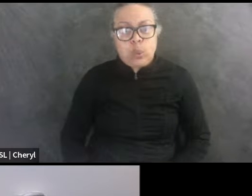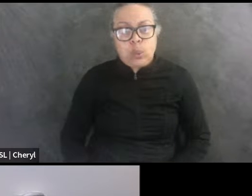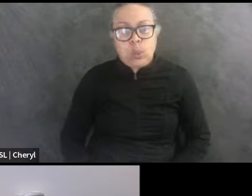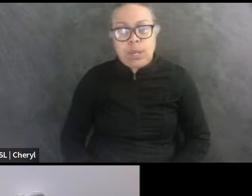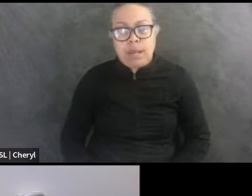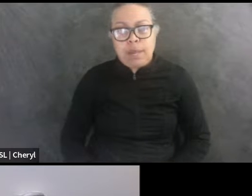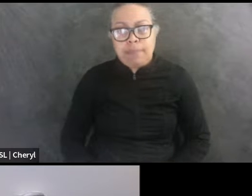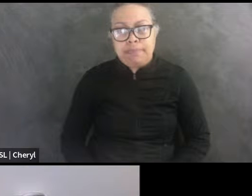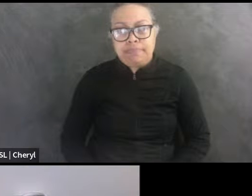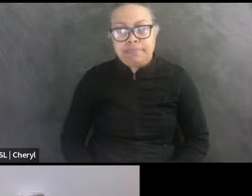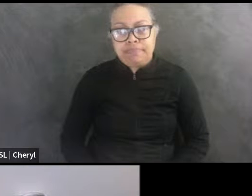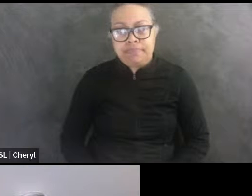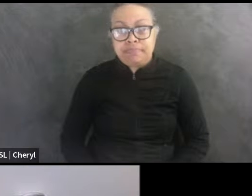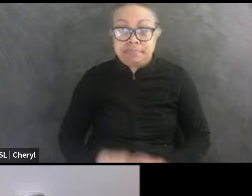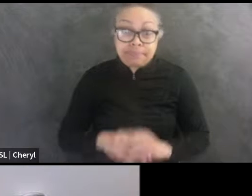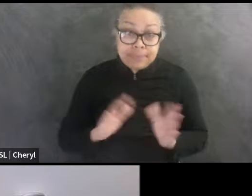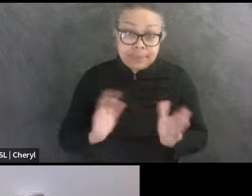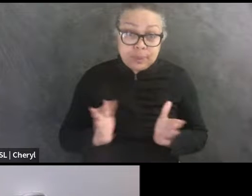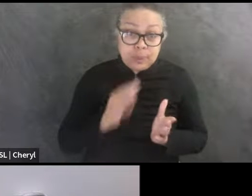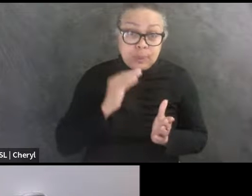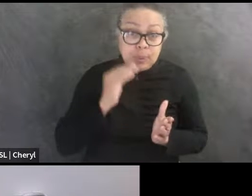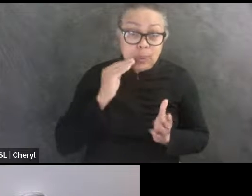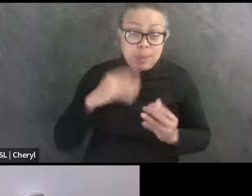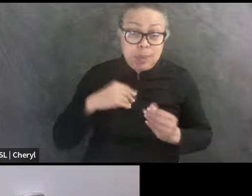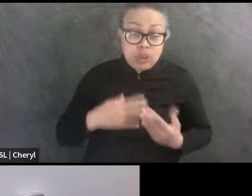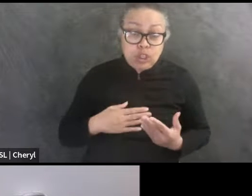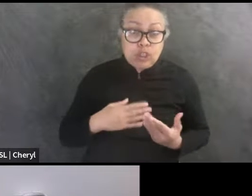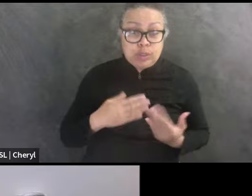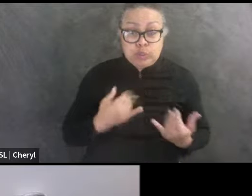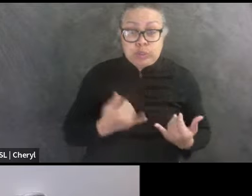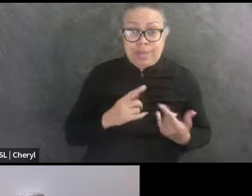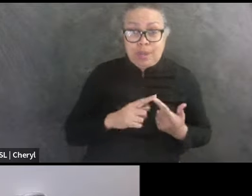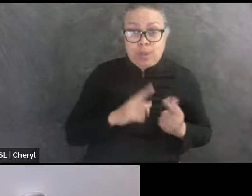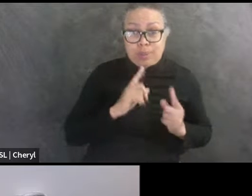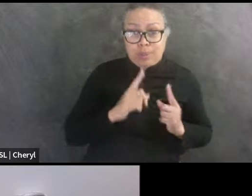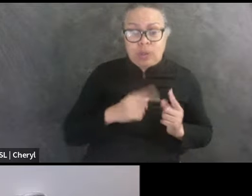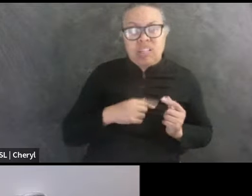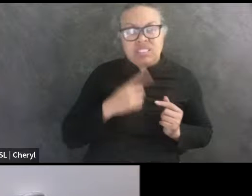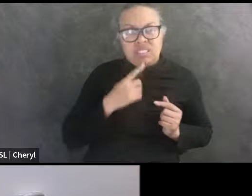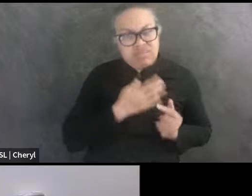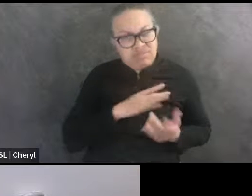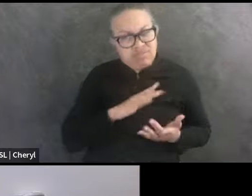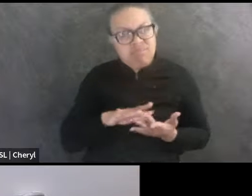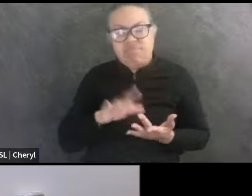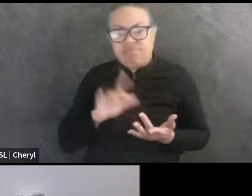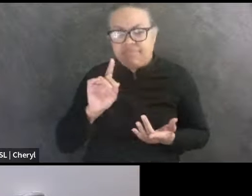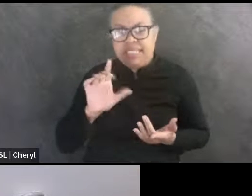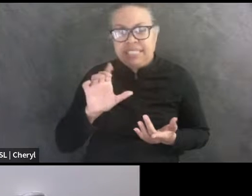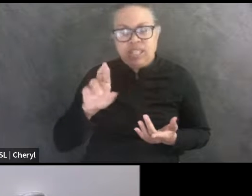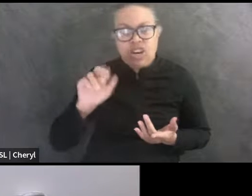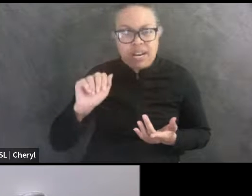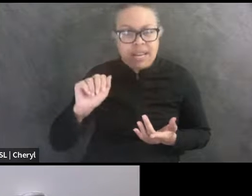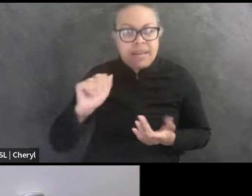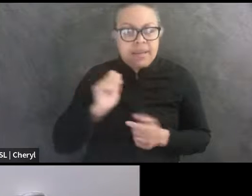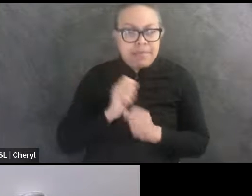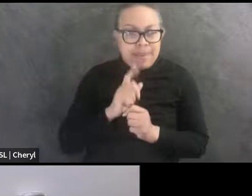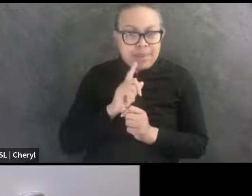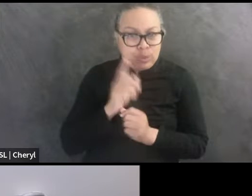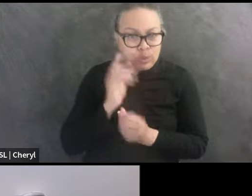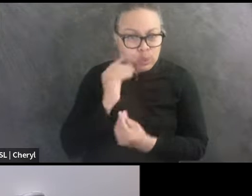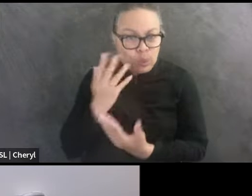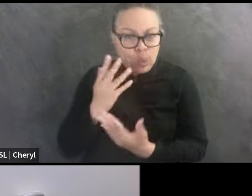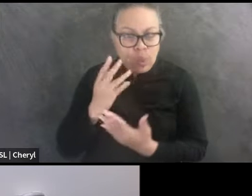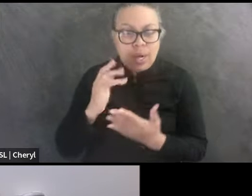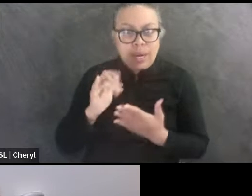I encourage the homeowner in a phone call today to contact DCRA to ensure that they know that he knows and